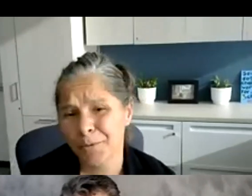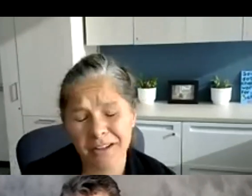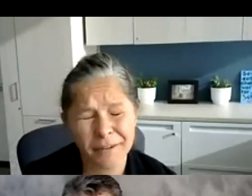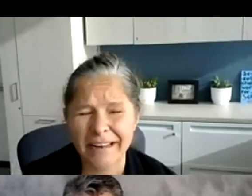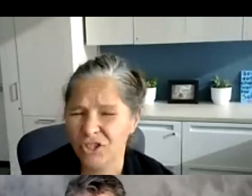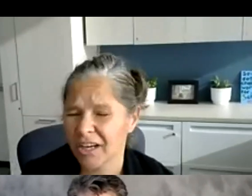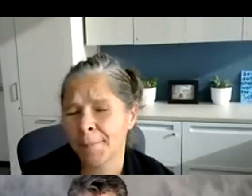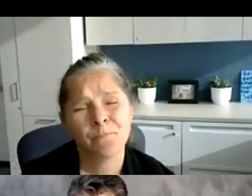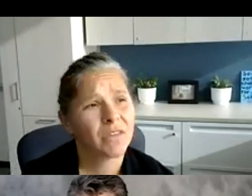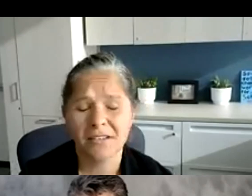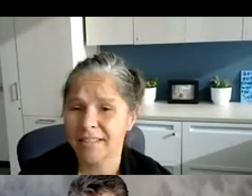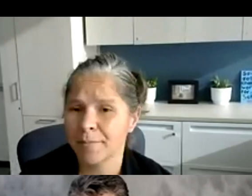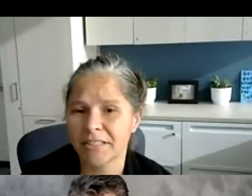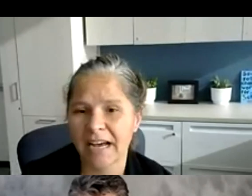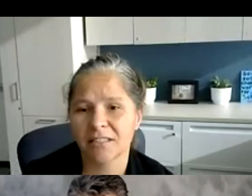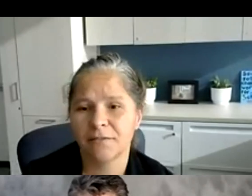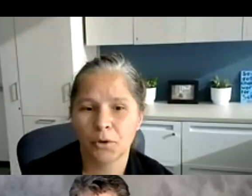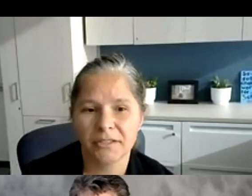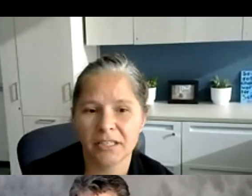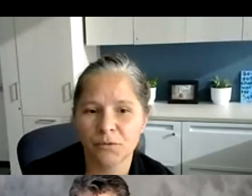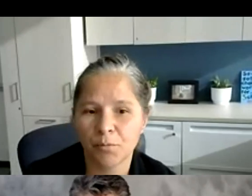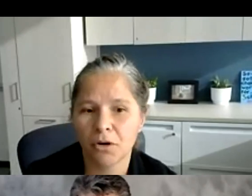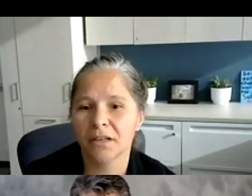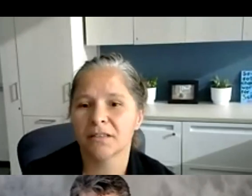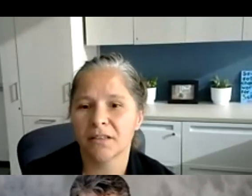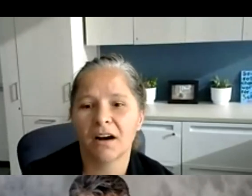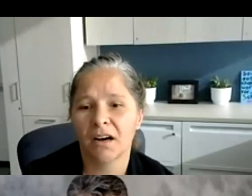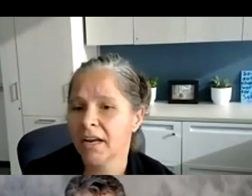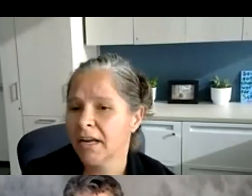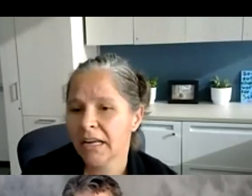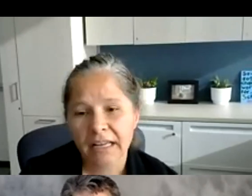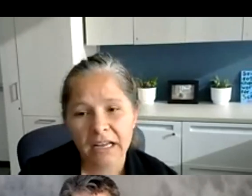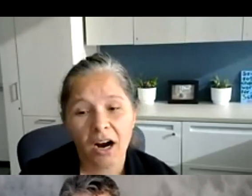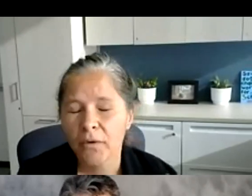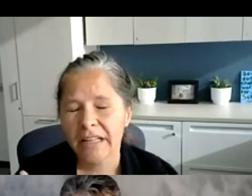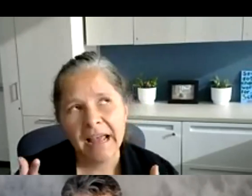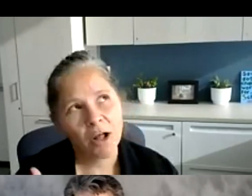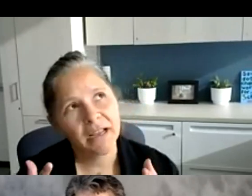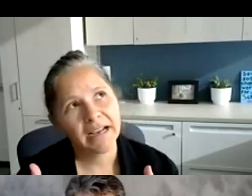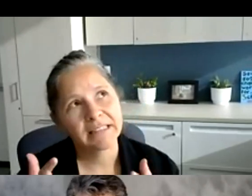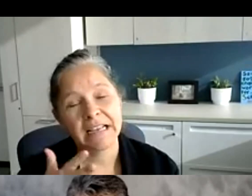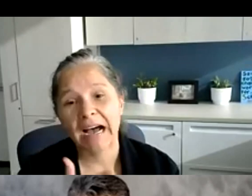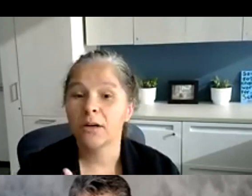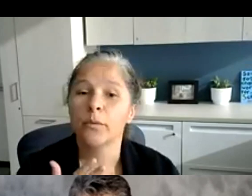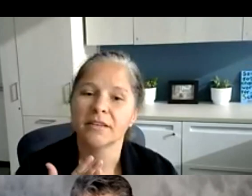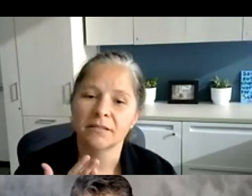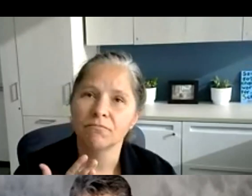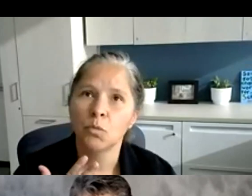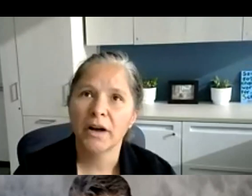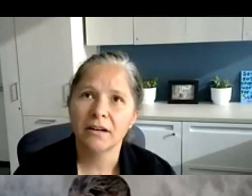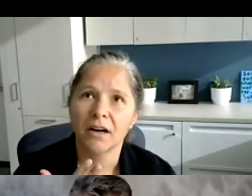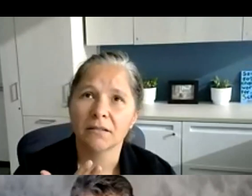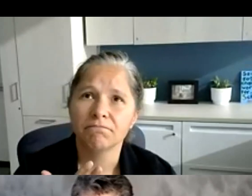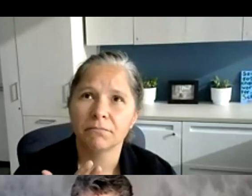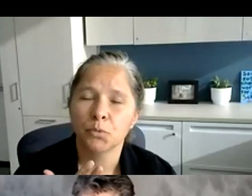Master Plan for Aging, the Alzheimer's Task Force, these reports are really helping us guide